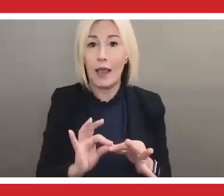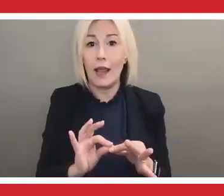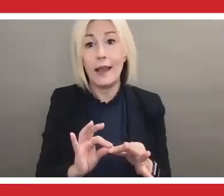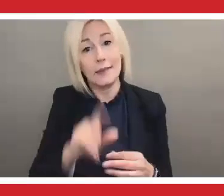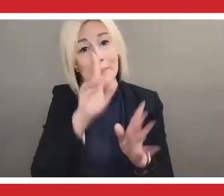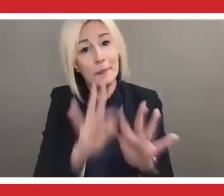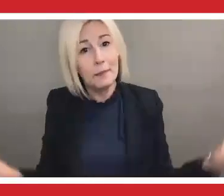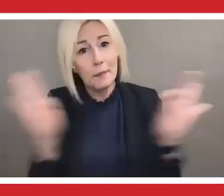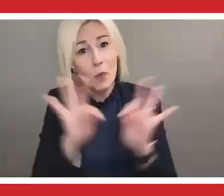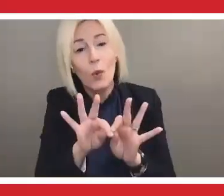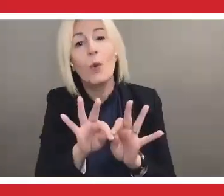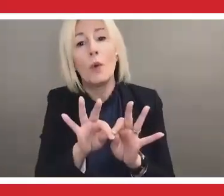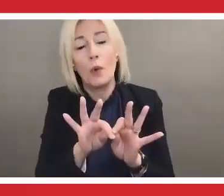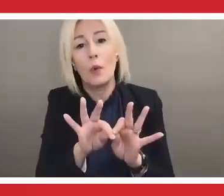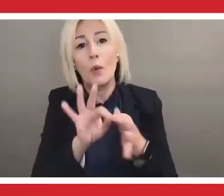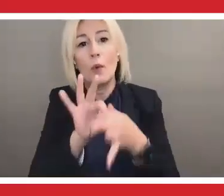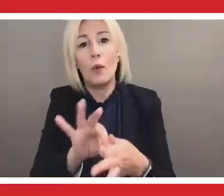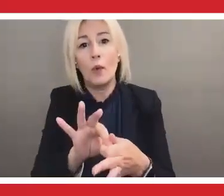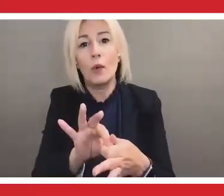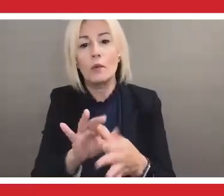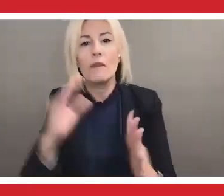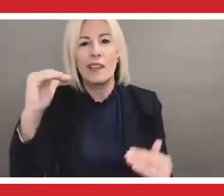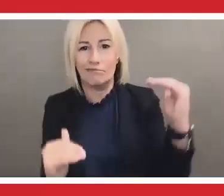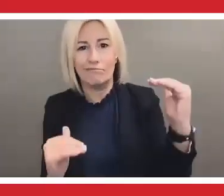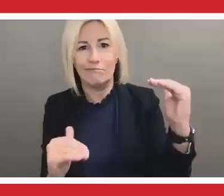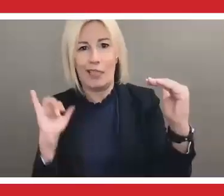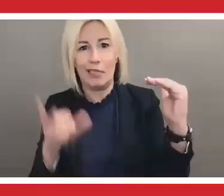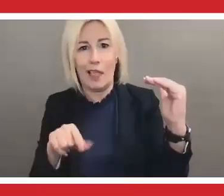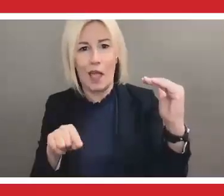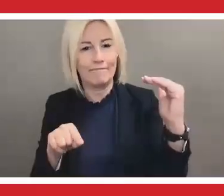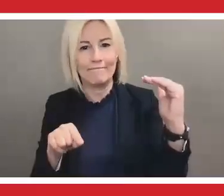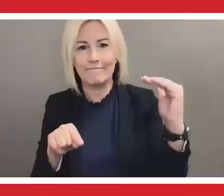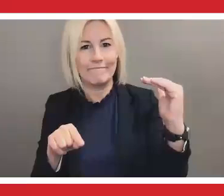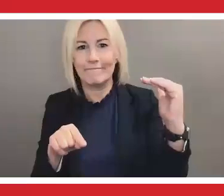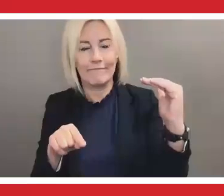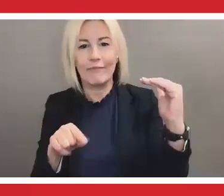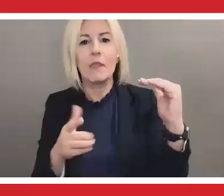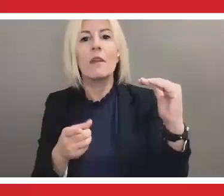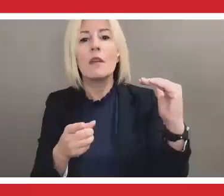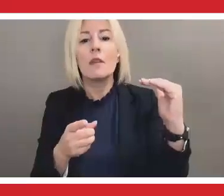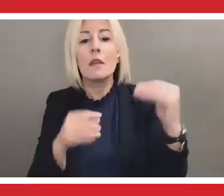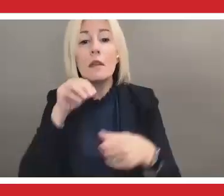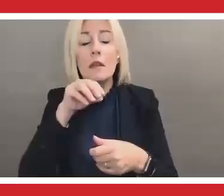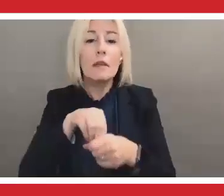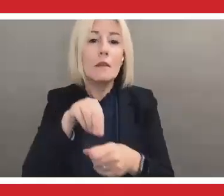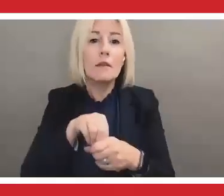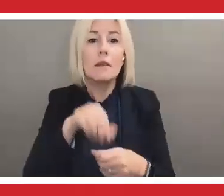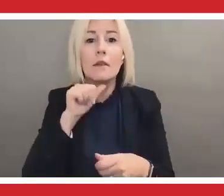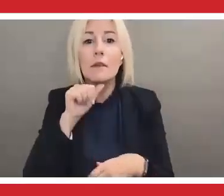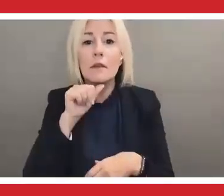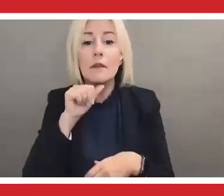on the issue of inequalities. Yes. Because inside not only among the regions,